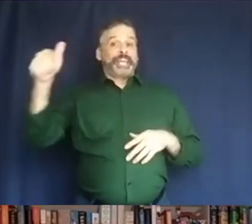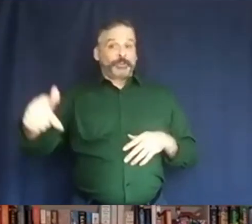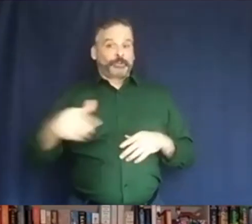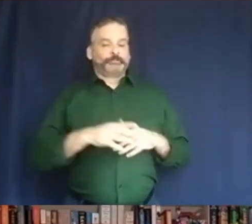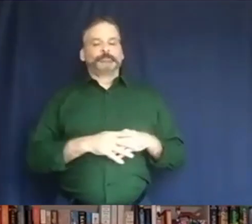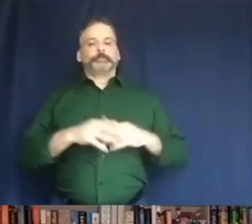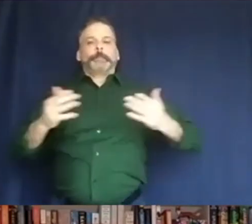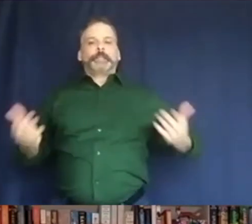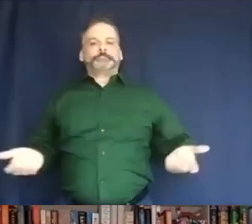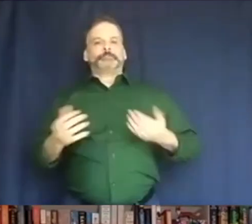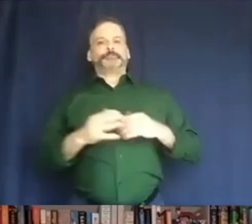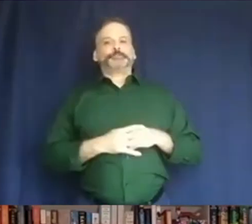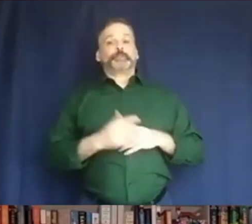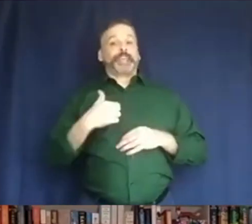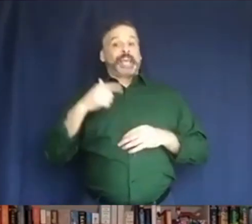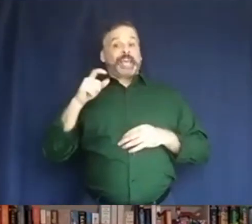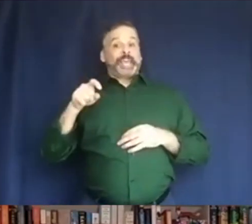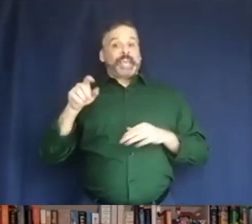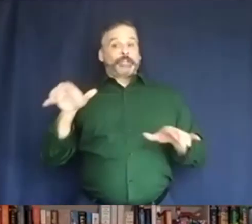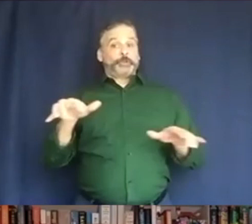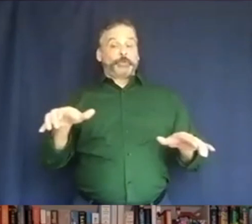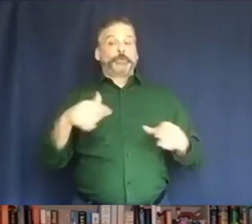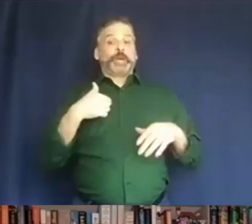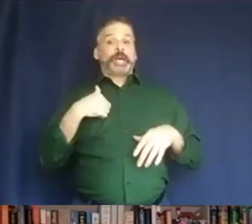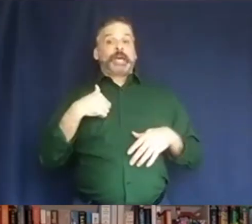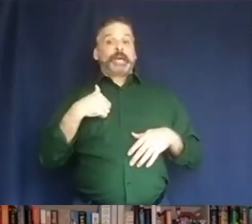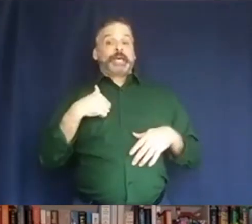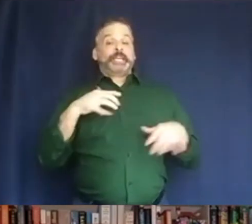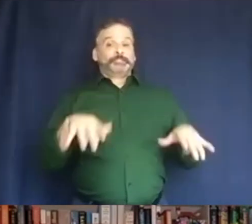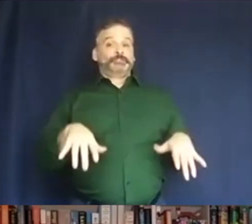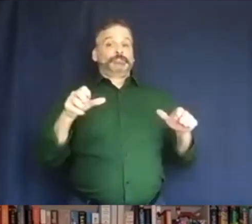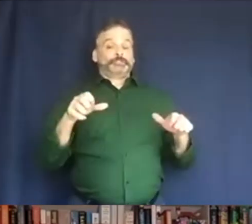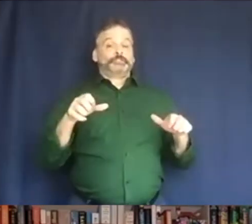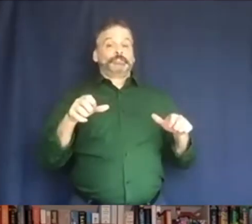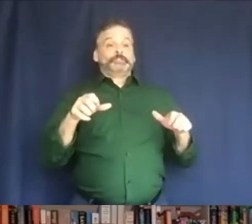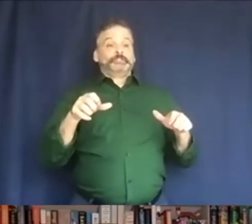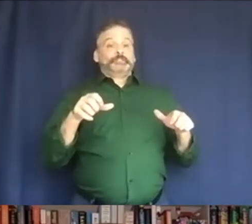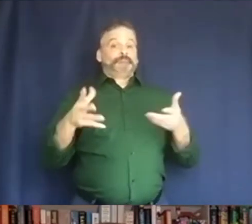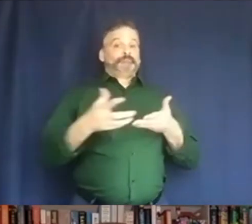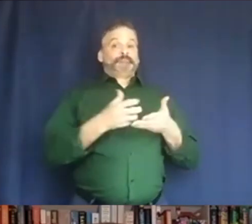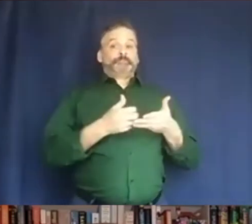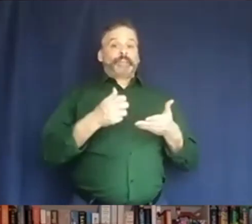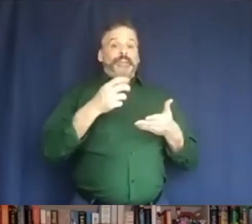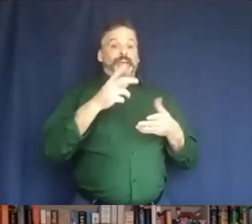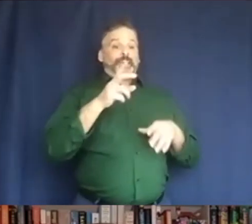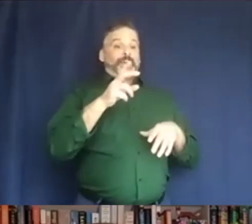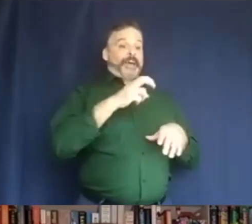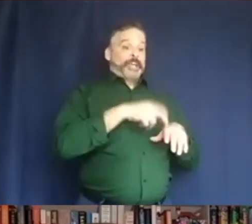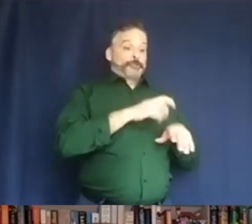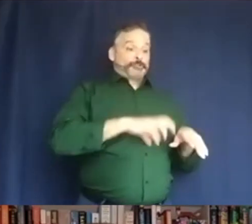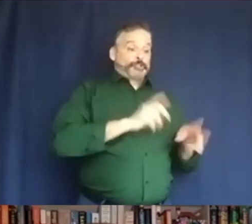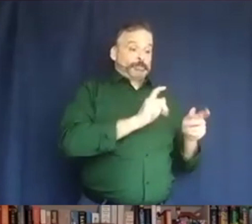So what I had to do was then take the stuff that the Irish Christians wrote, then compare it